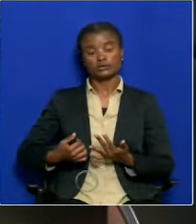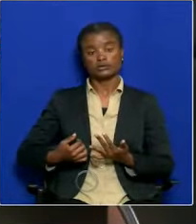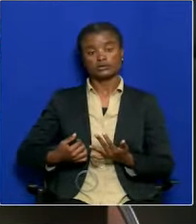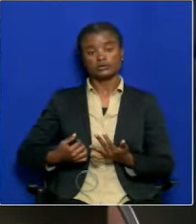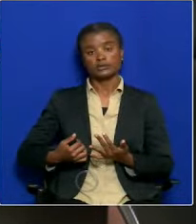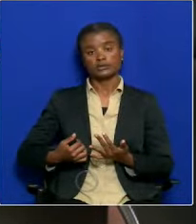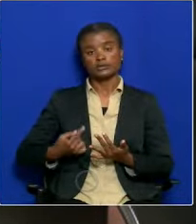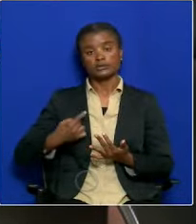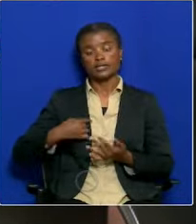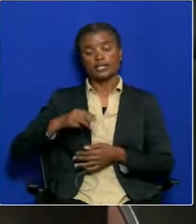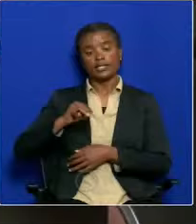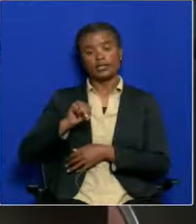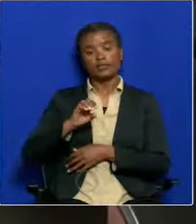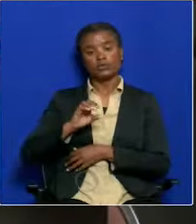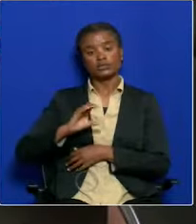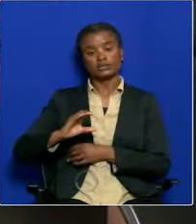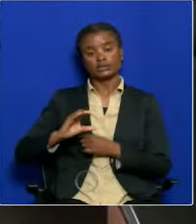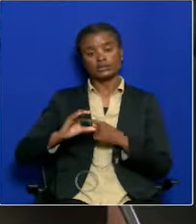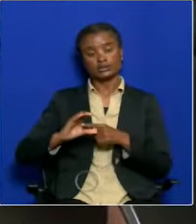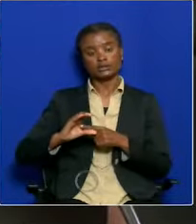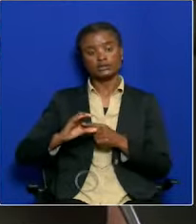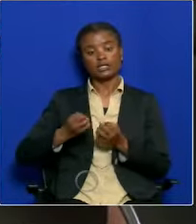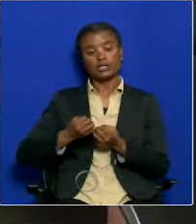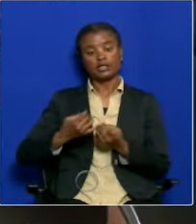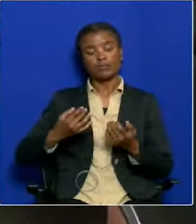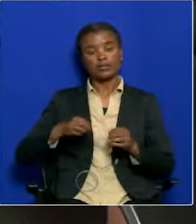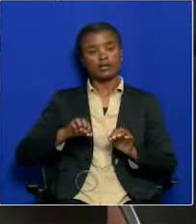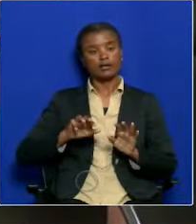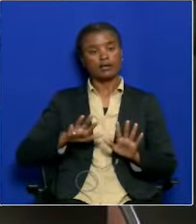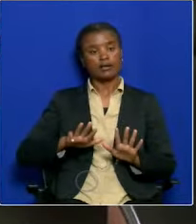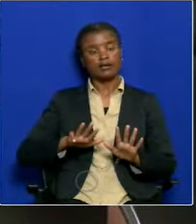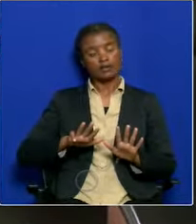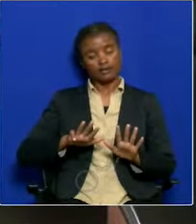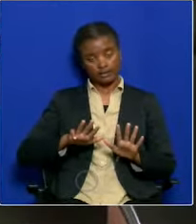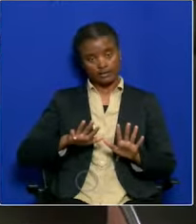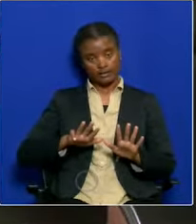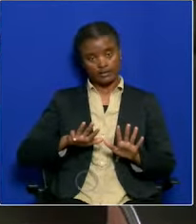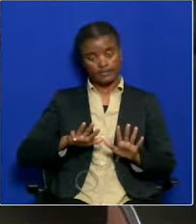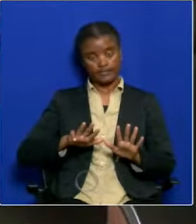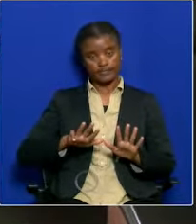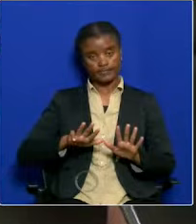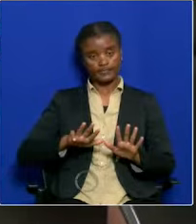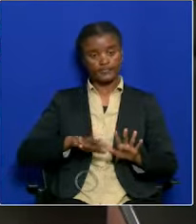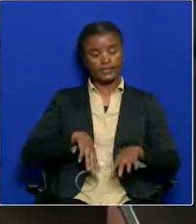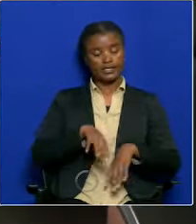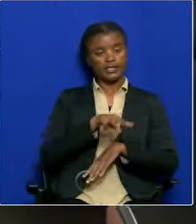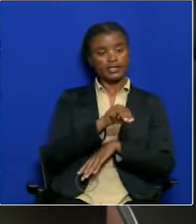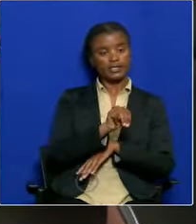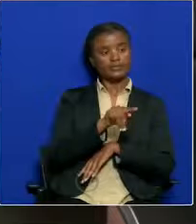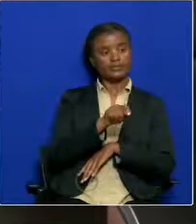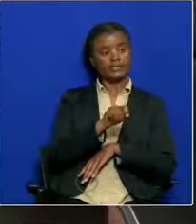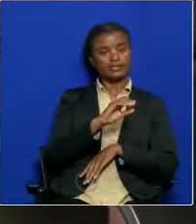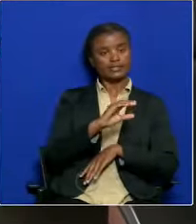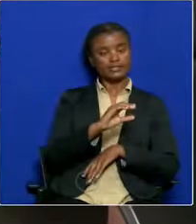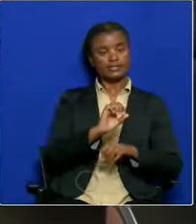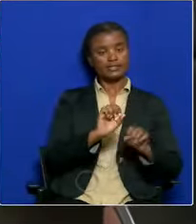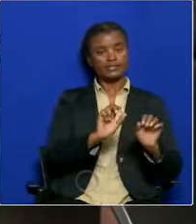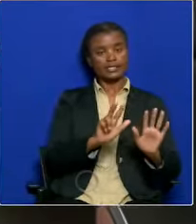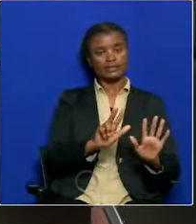MOC, we count 9, and MTC, we count 8.